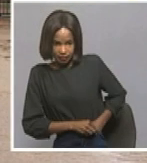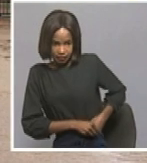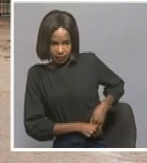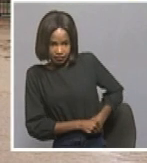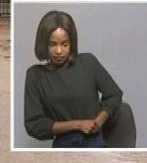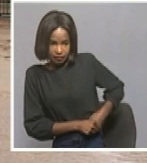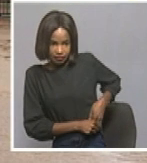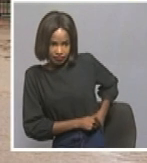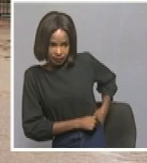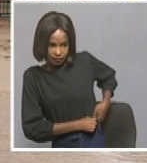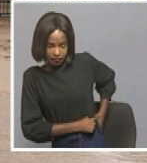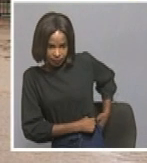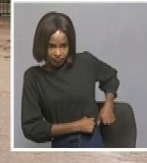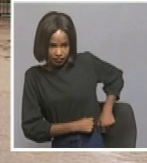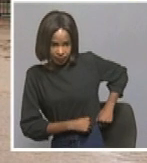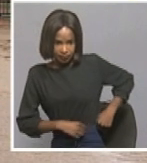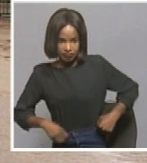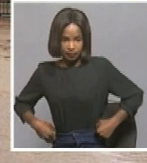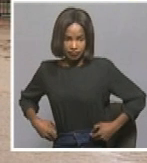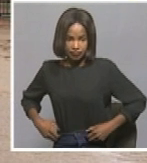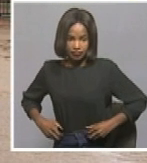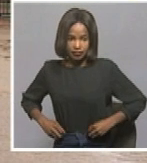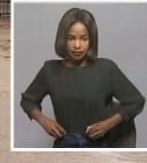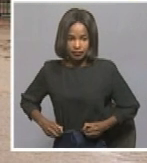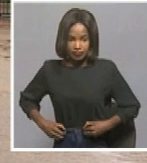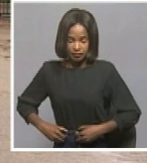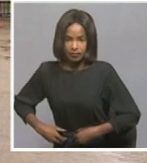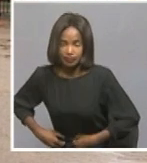Skype interviews here. I can hear you.